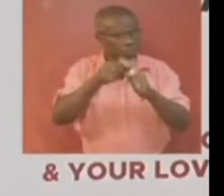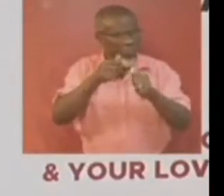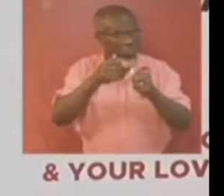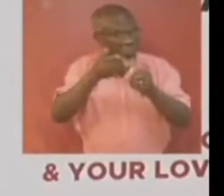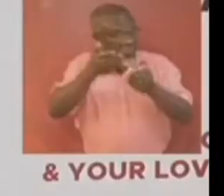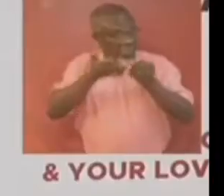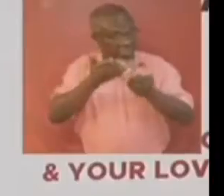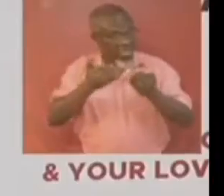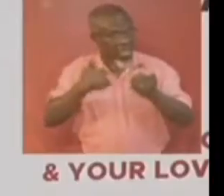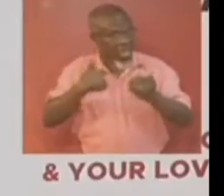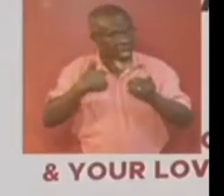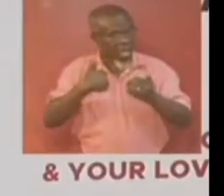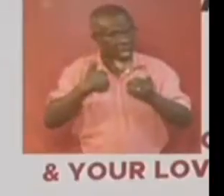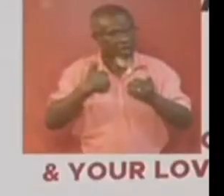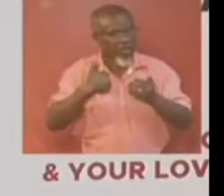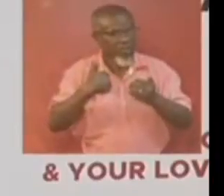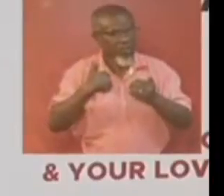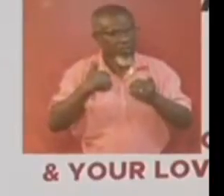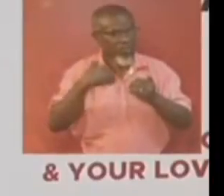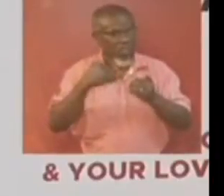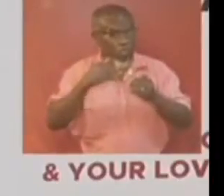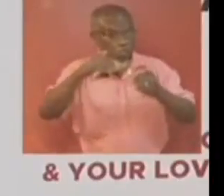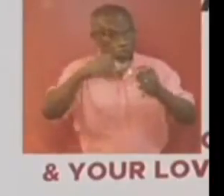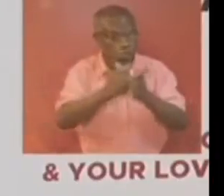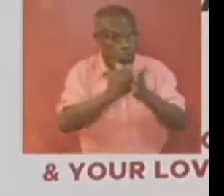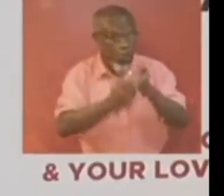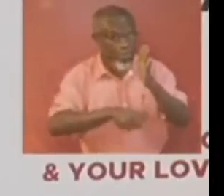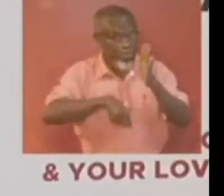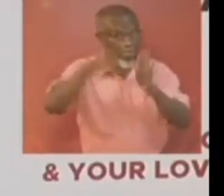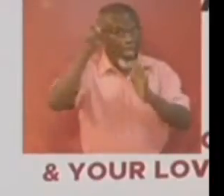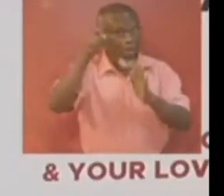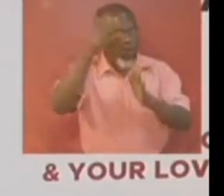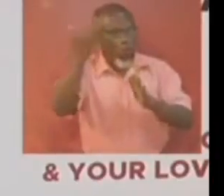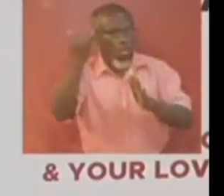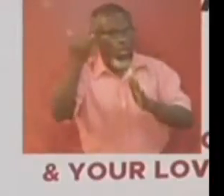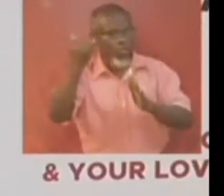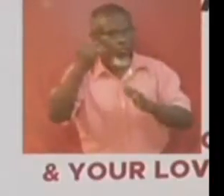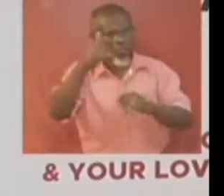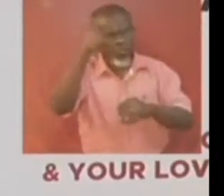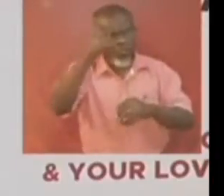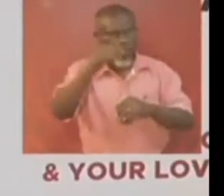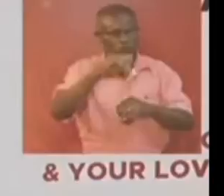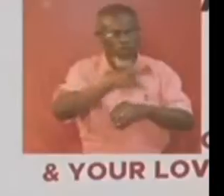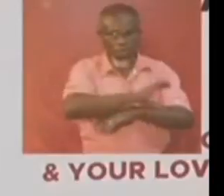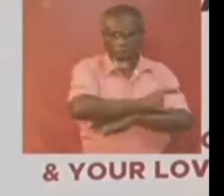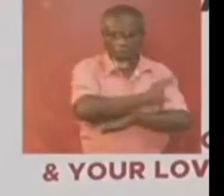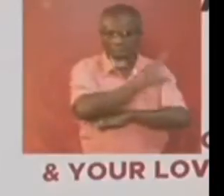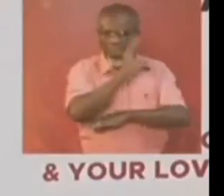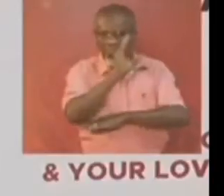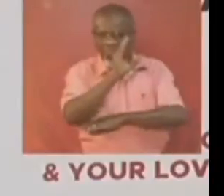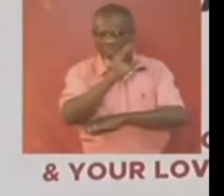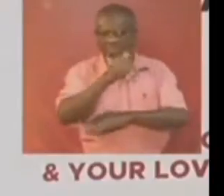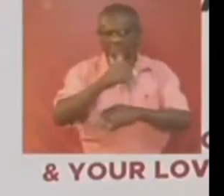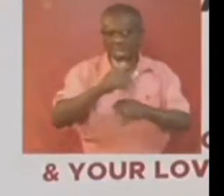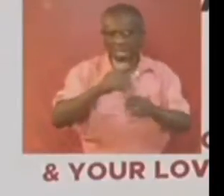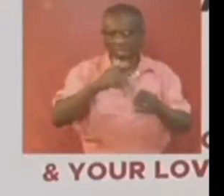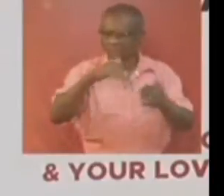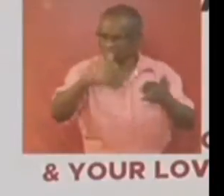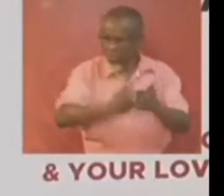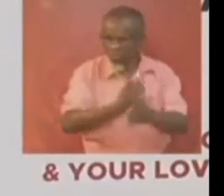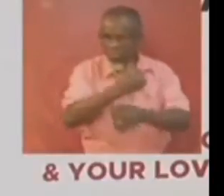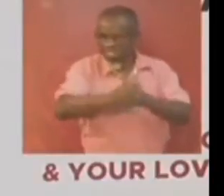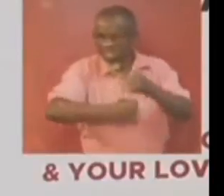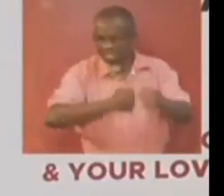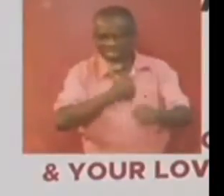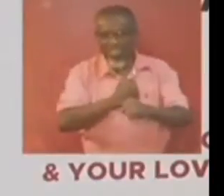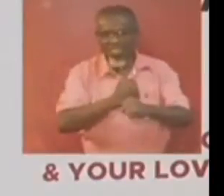cases due to post-Christmas and post-New Year's activities. Additionally, the ambulatory capacity, which